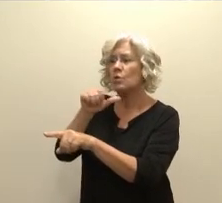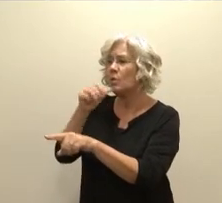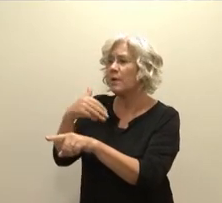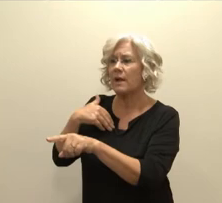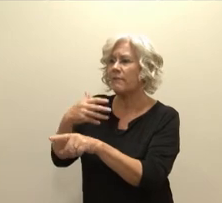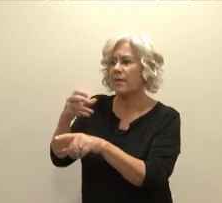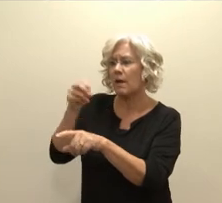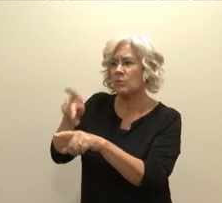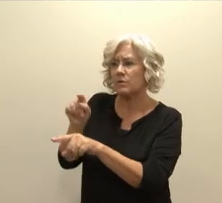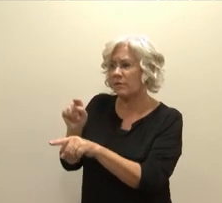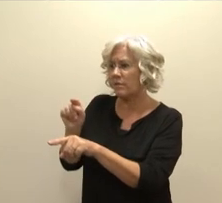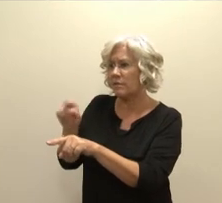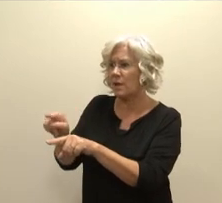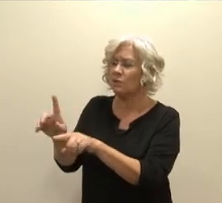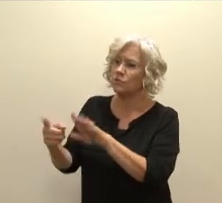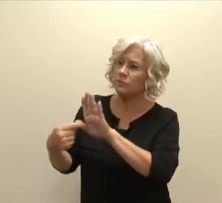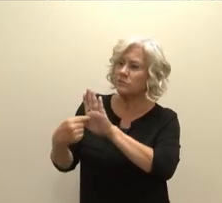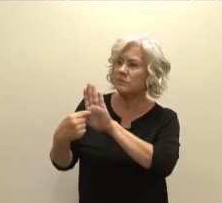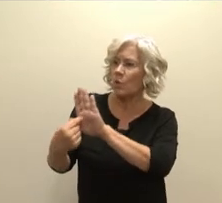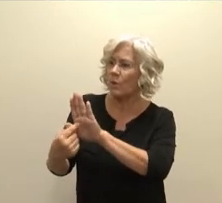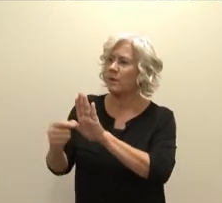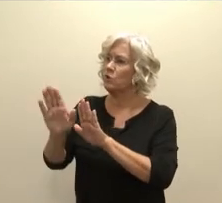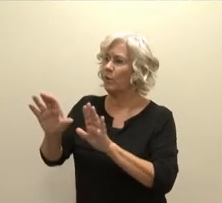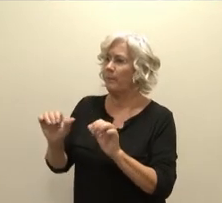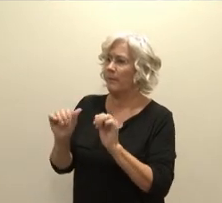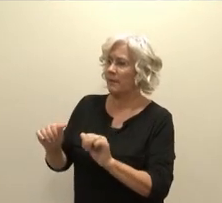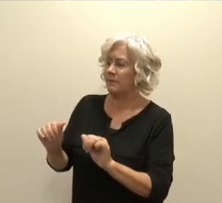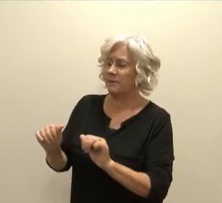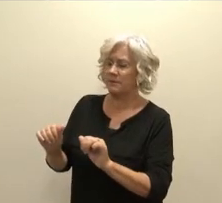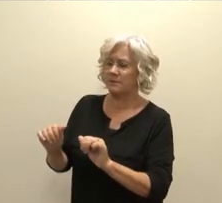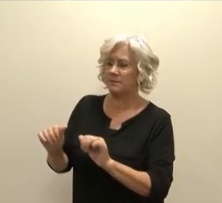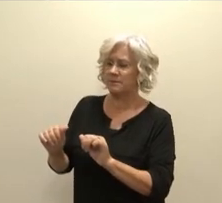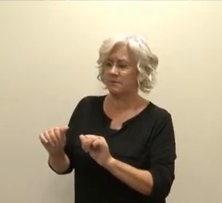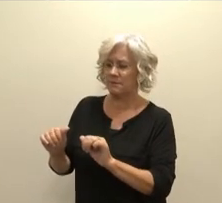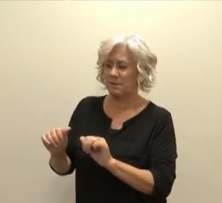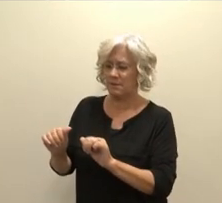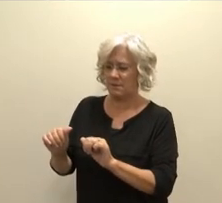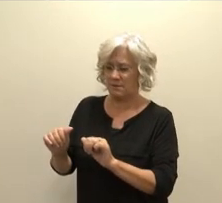to showcase your ability with